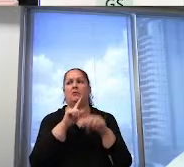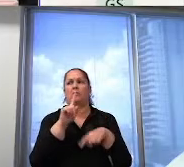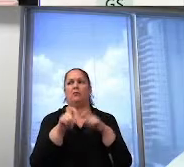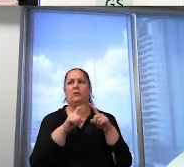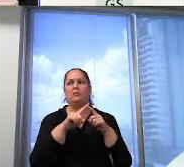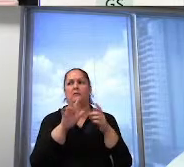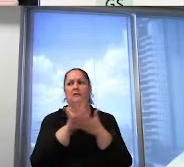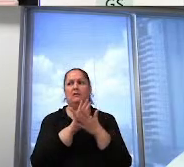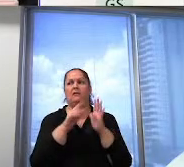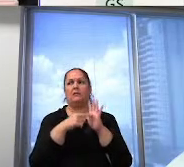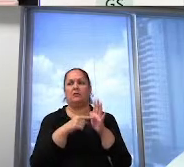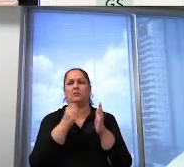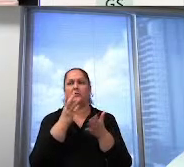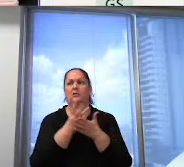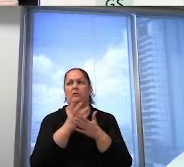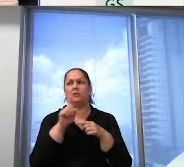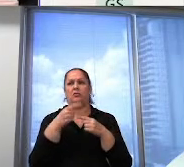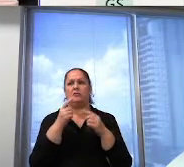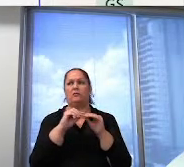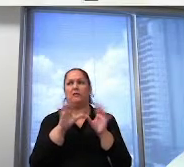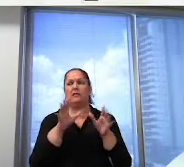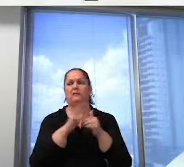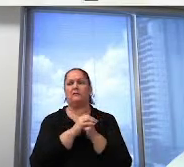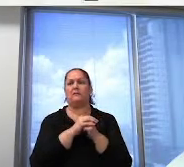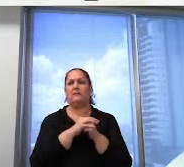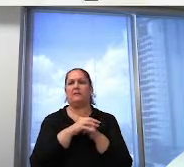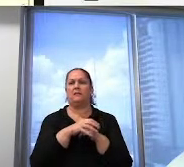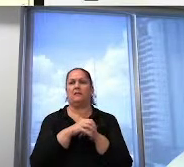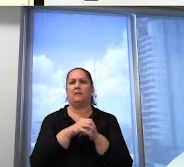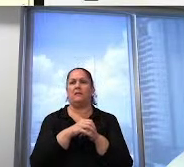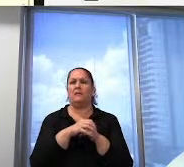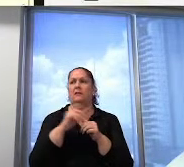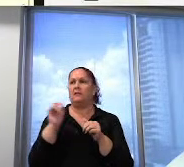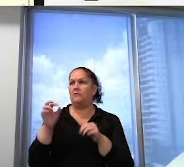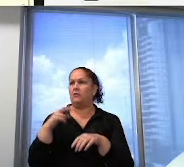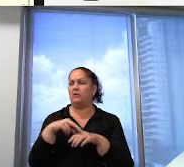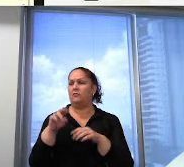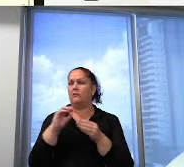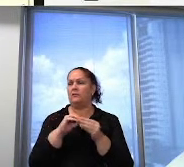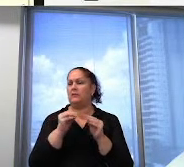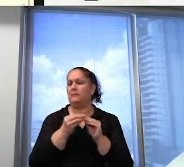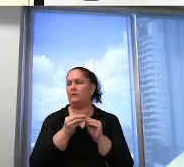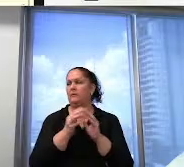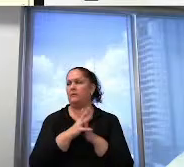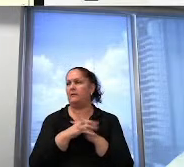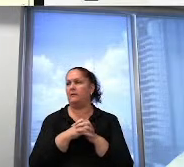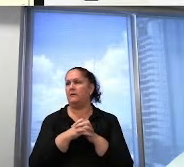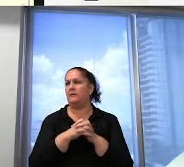have further questions, if the document could be shown to the witnesses, just for clarity of the record.